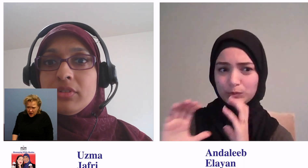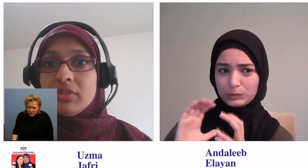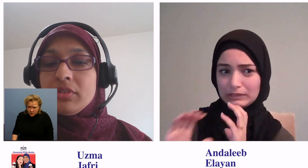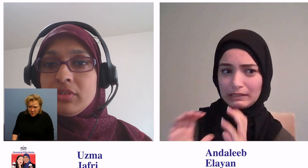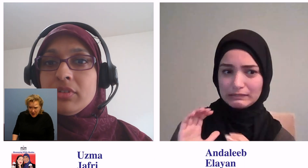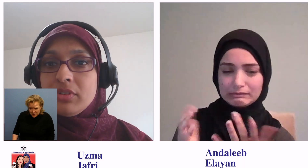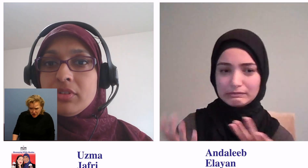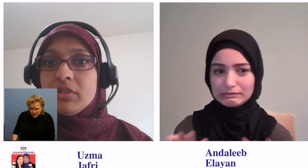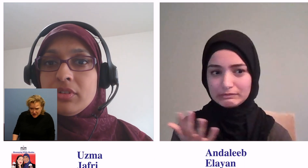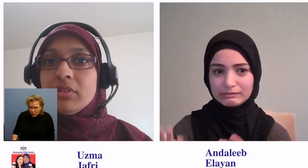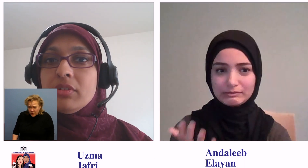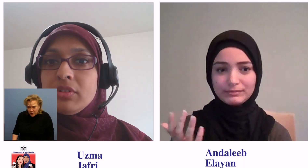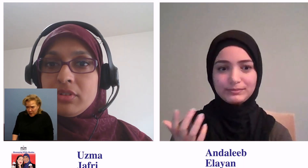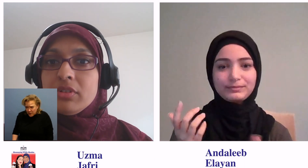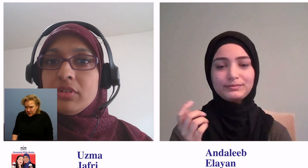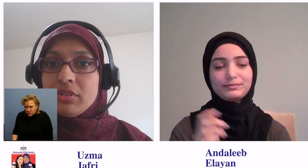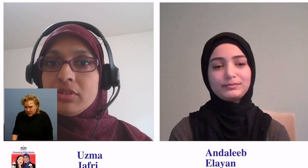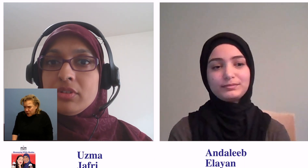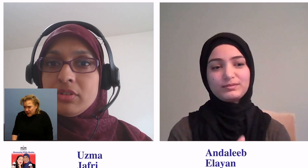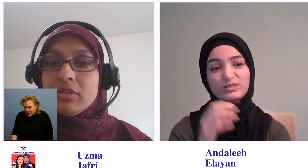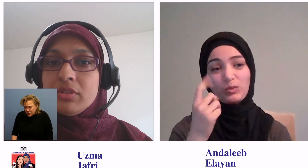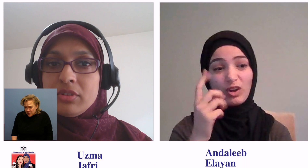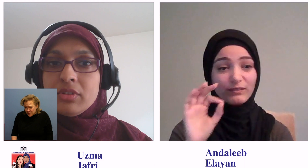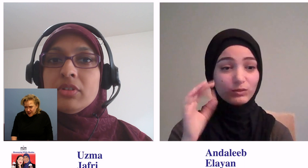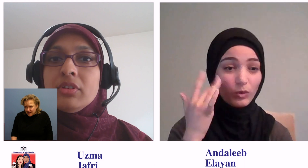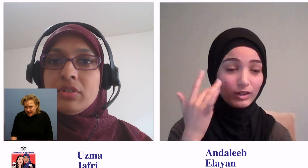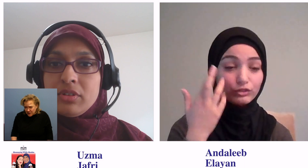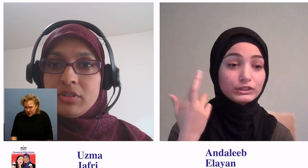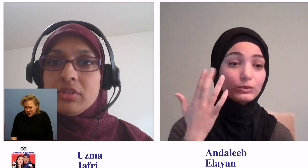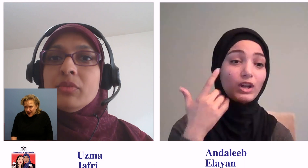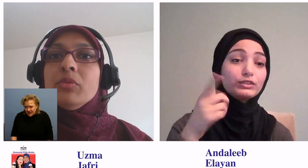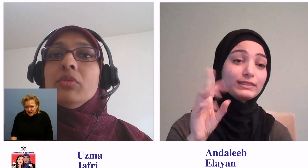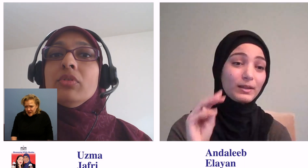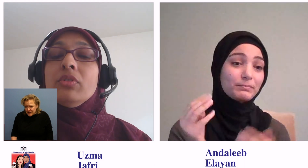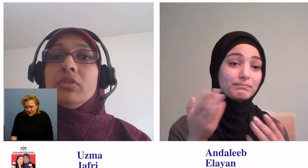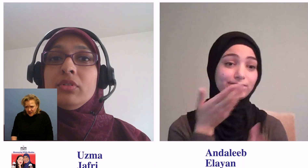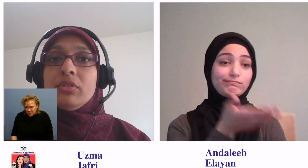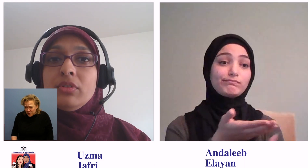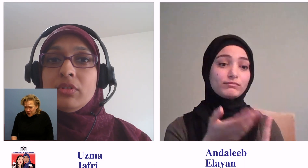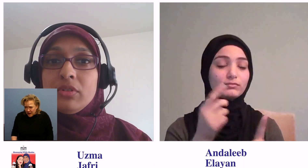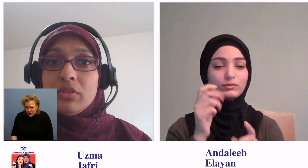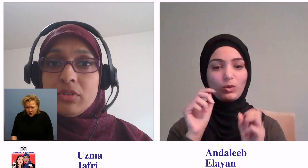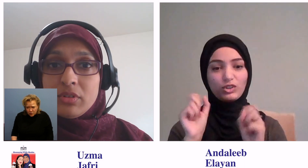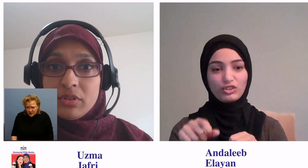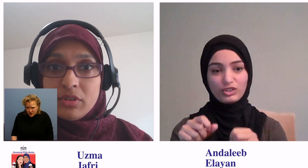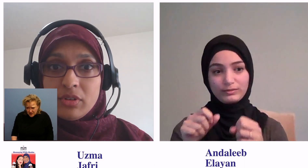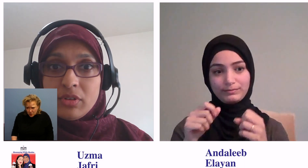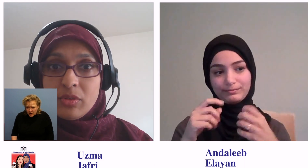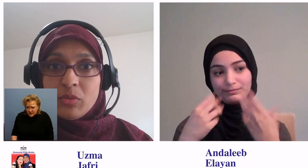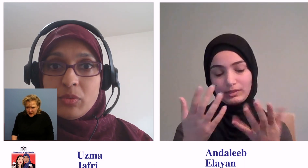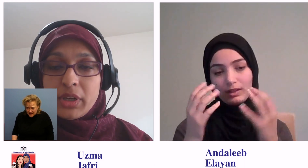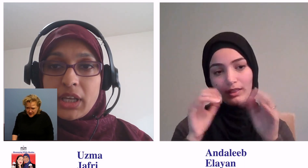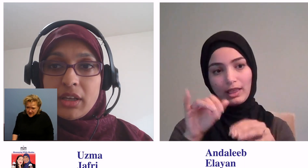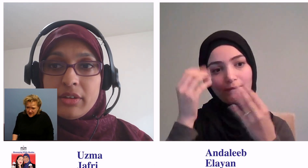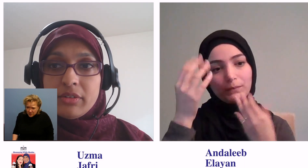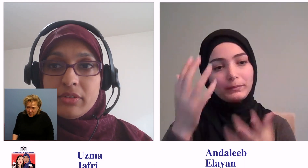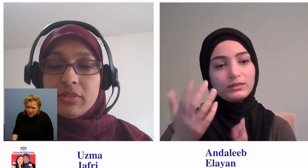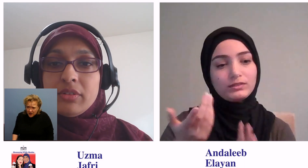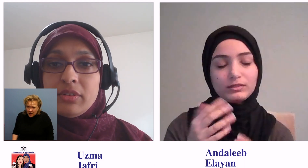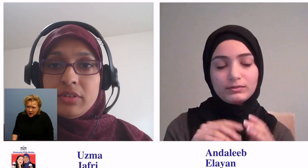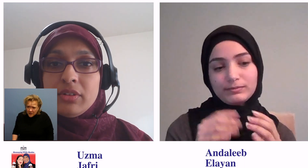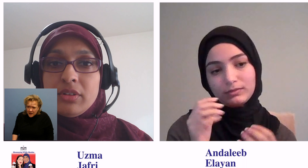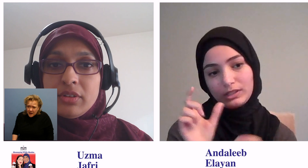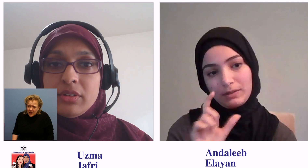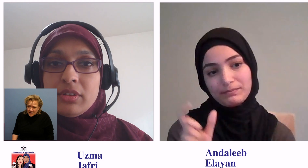to either the masjid or their parents who are hearing and don't know sign language. And so it didn't even communicate religious stories and things to them